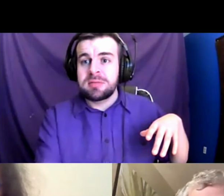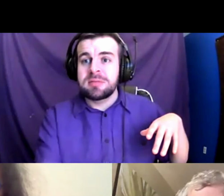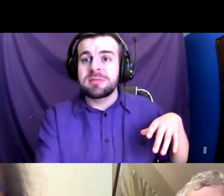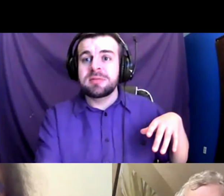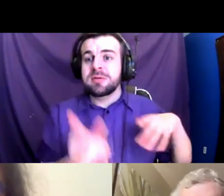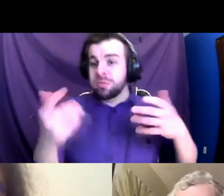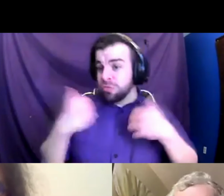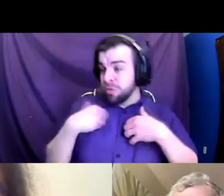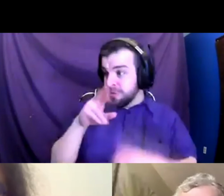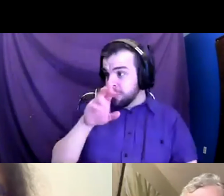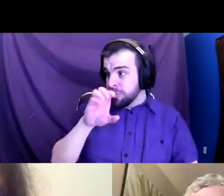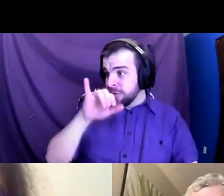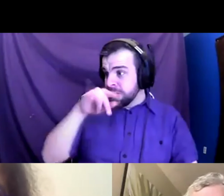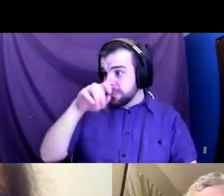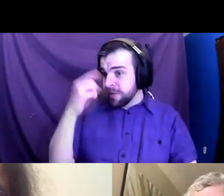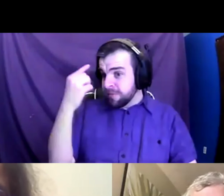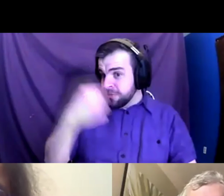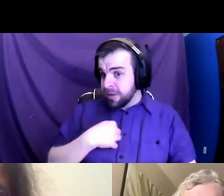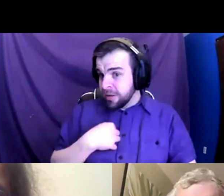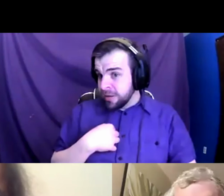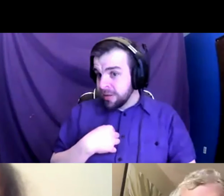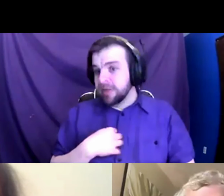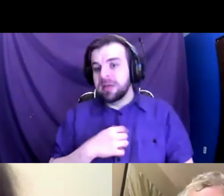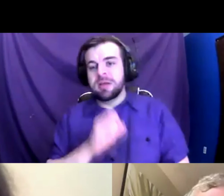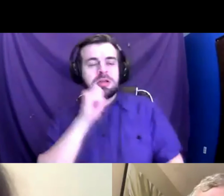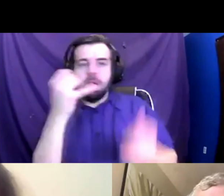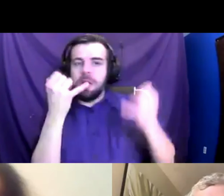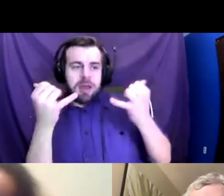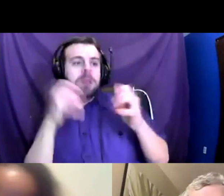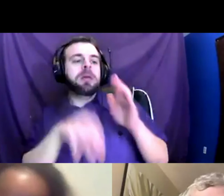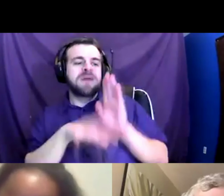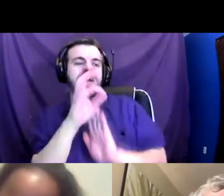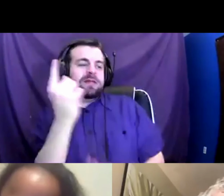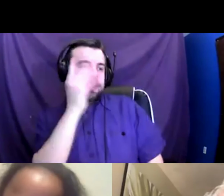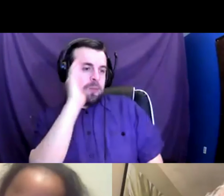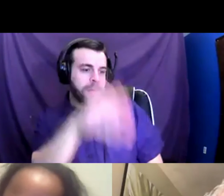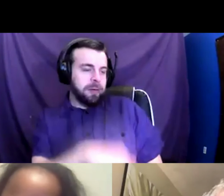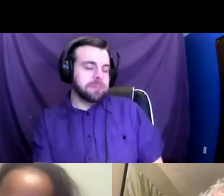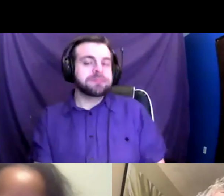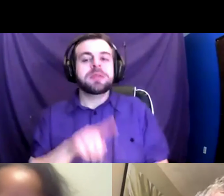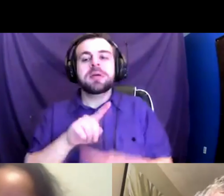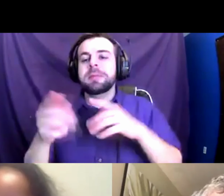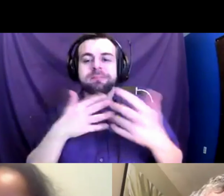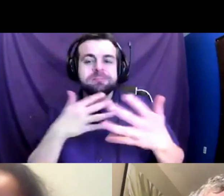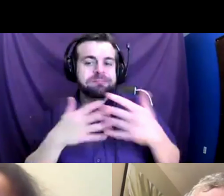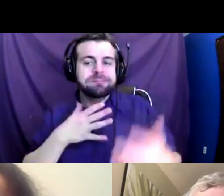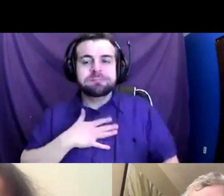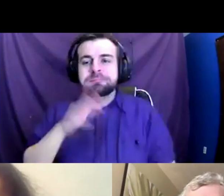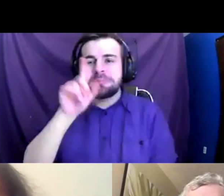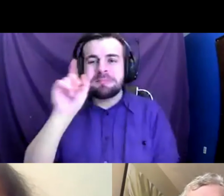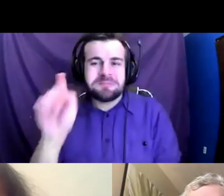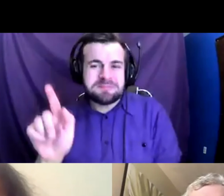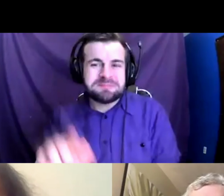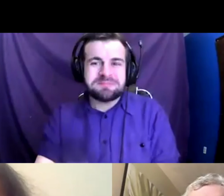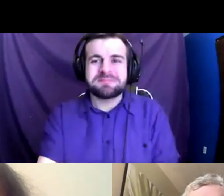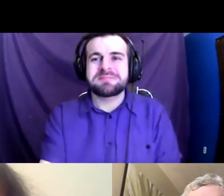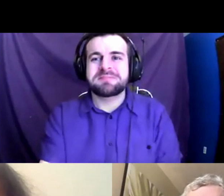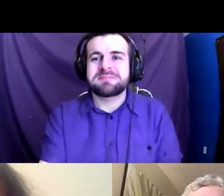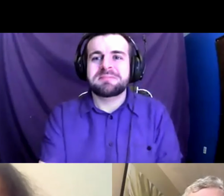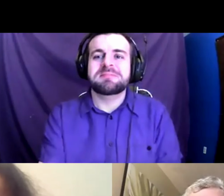do. Not at the moment, but I'll get you some. But anyway, my question is, why did you